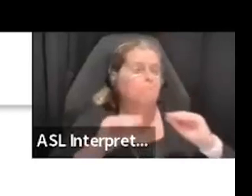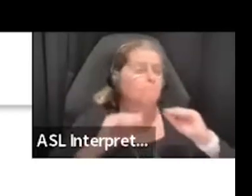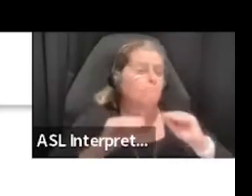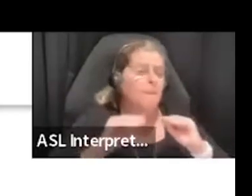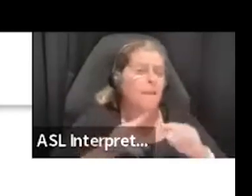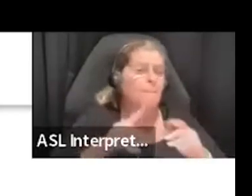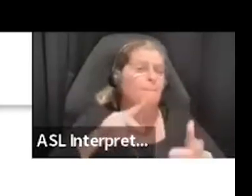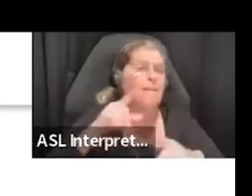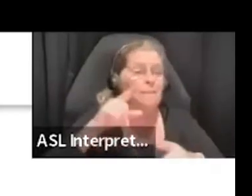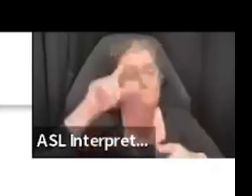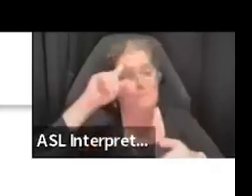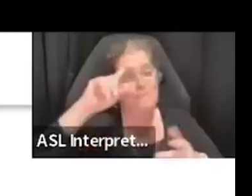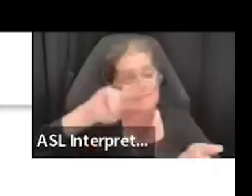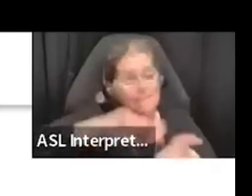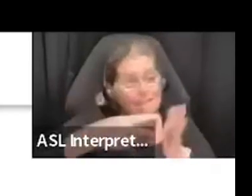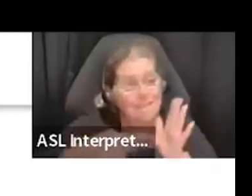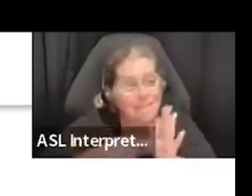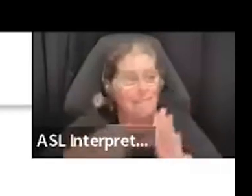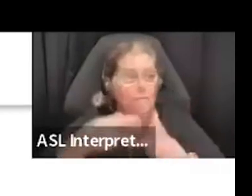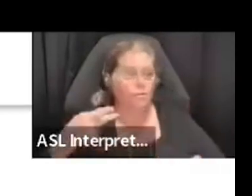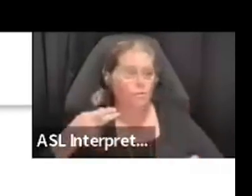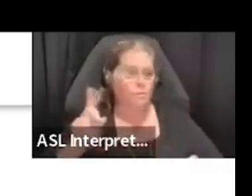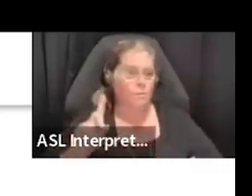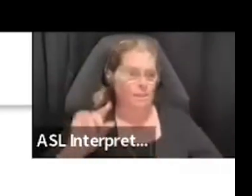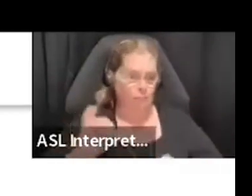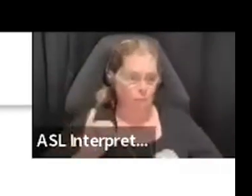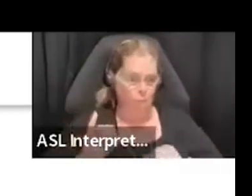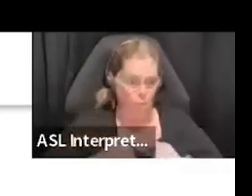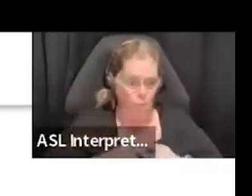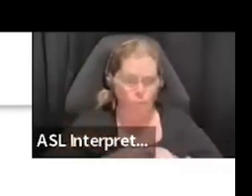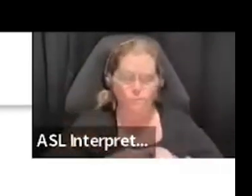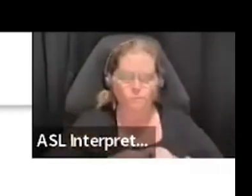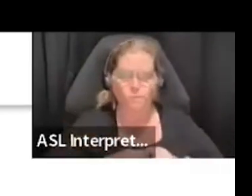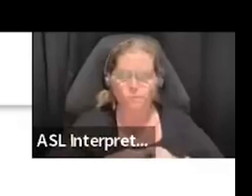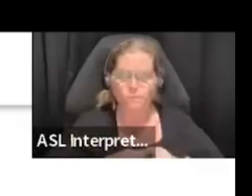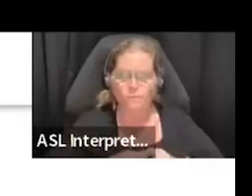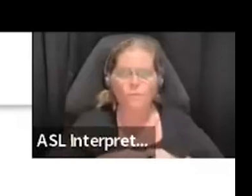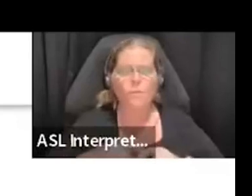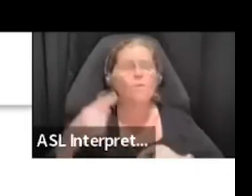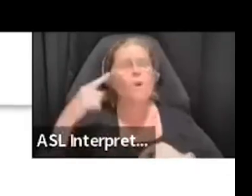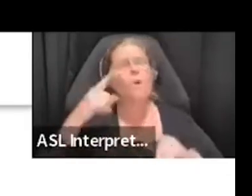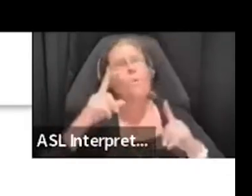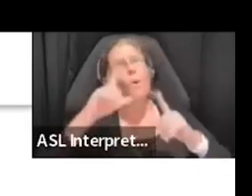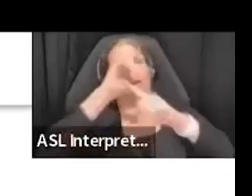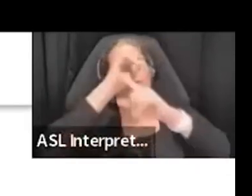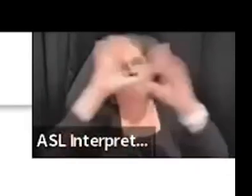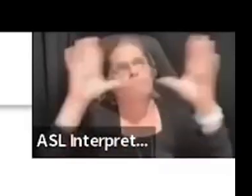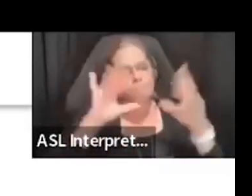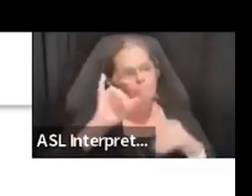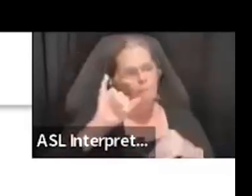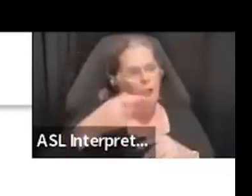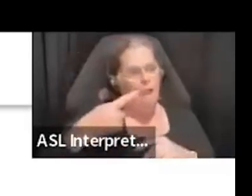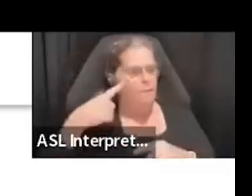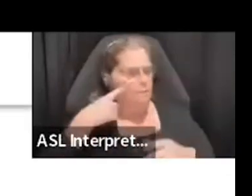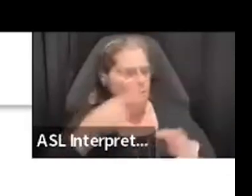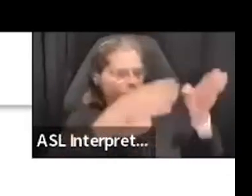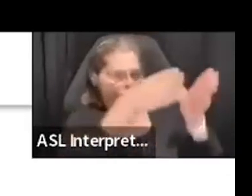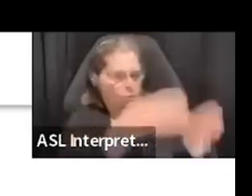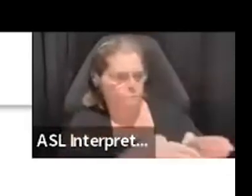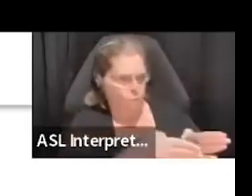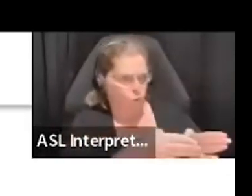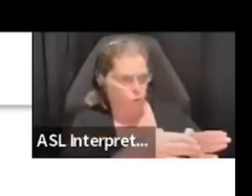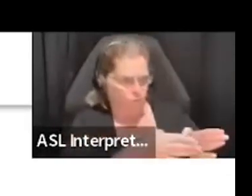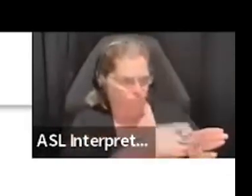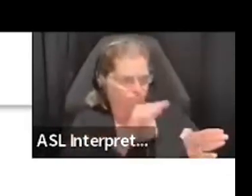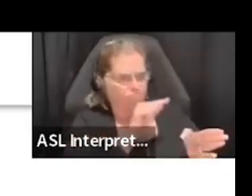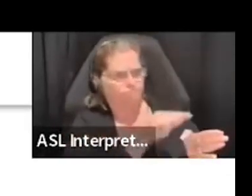intentional also. And when you're looking at an IEP for an individual, a lot of the things